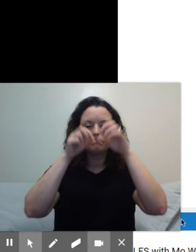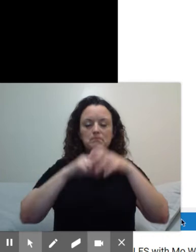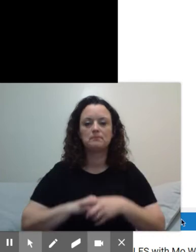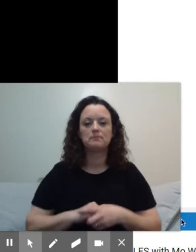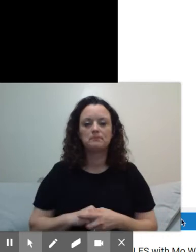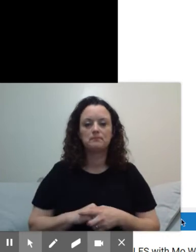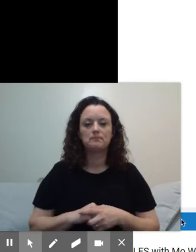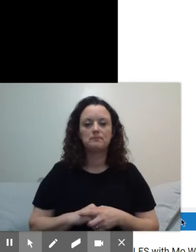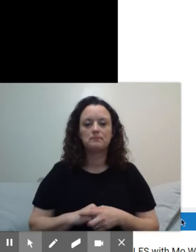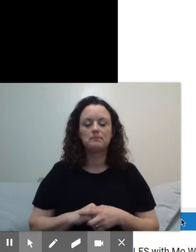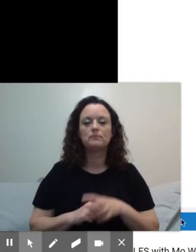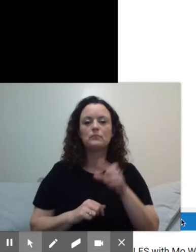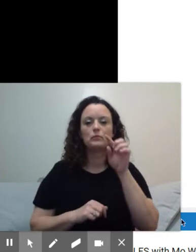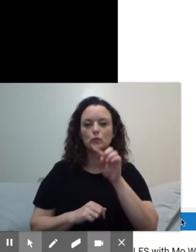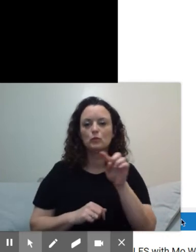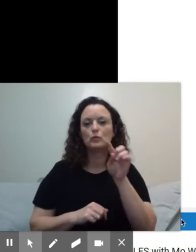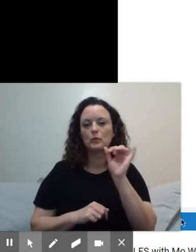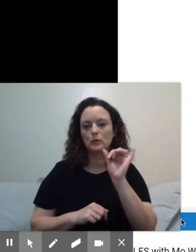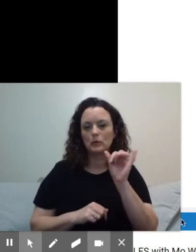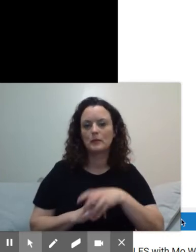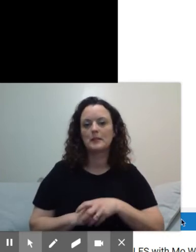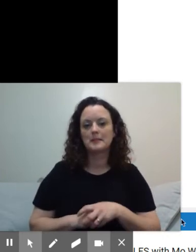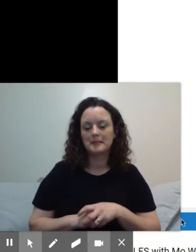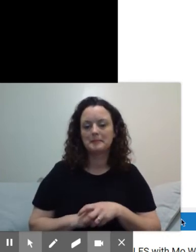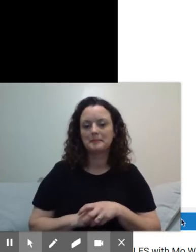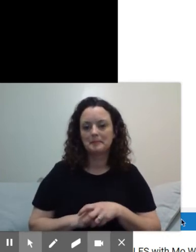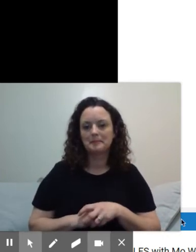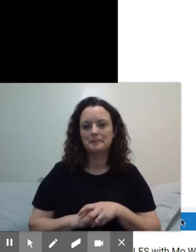are circles as well.